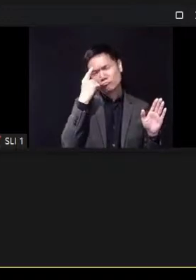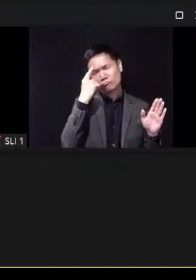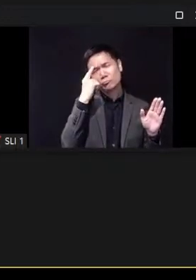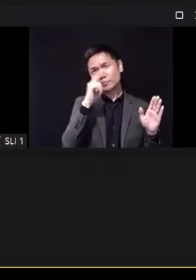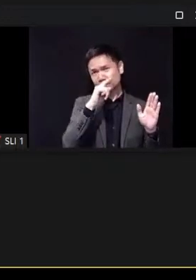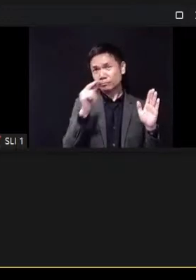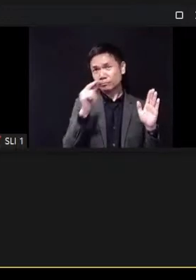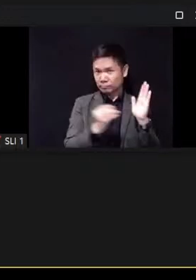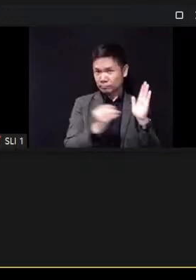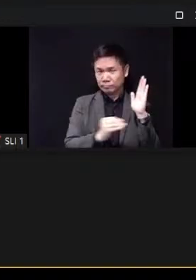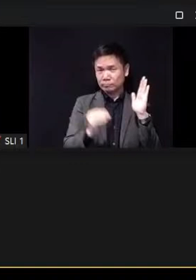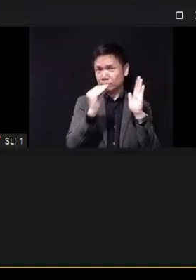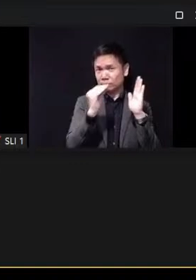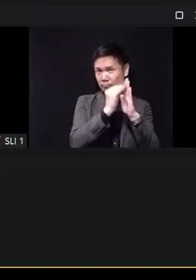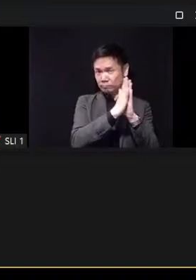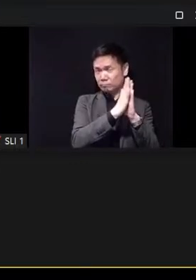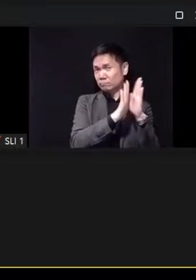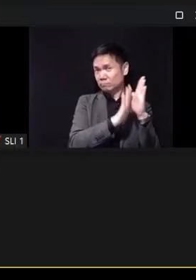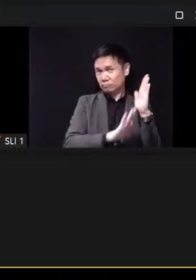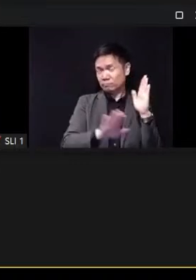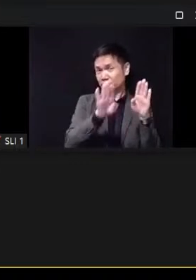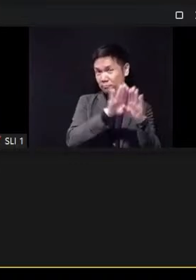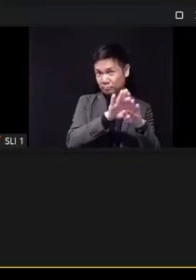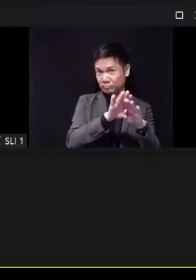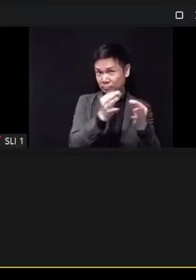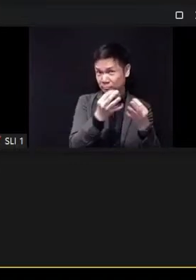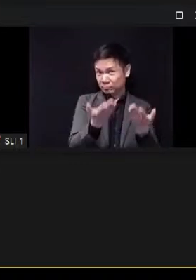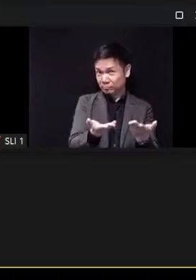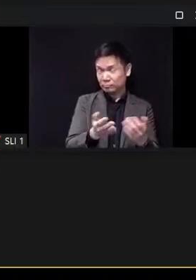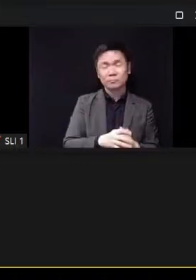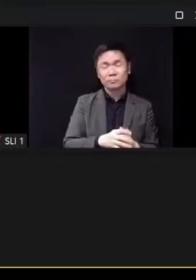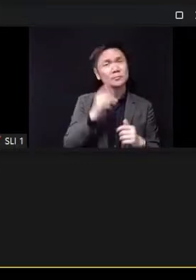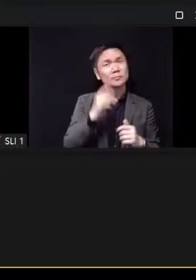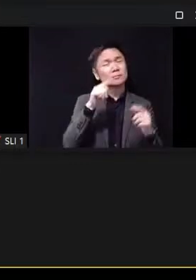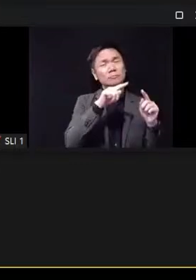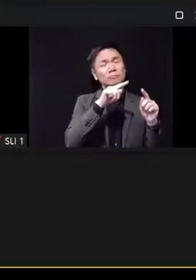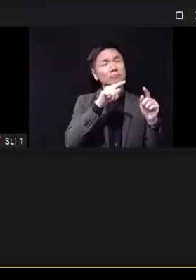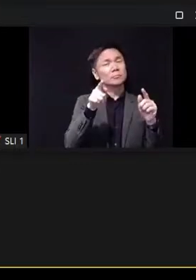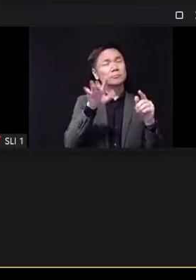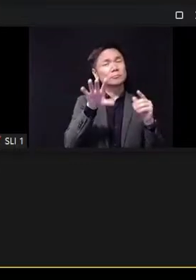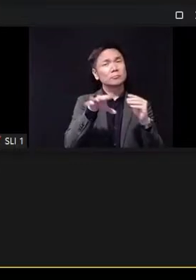what you are proposing in your amendment, which is about